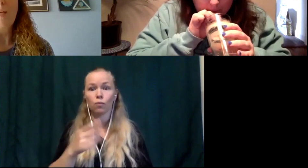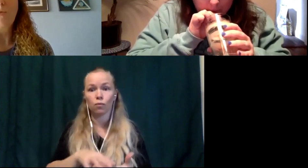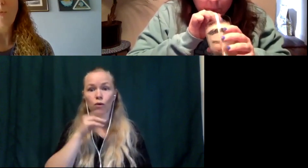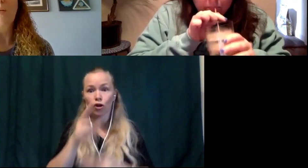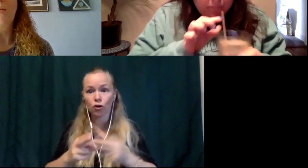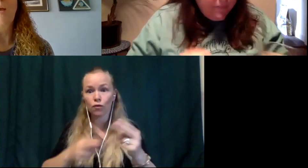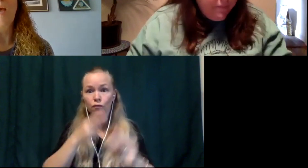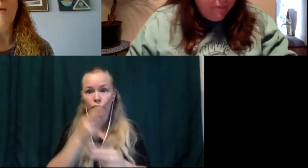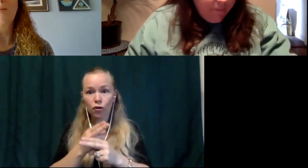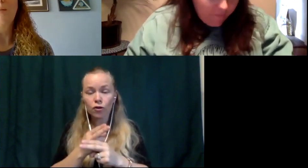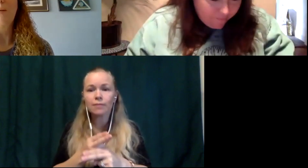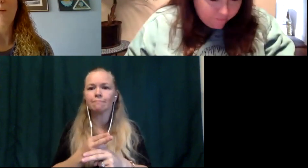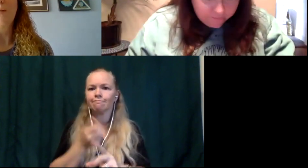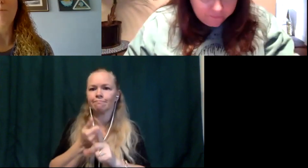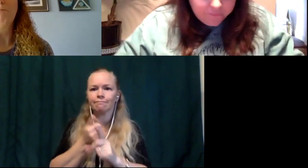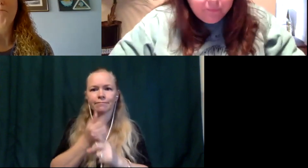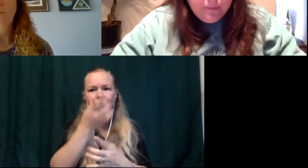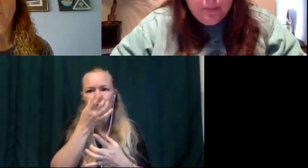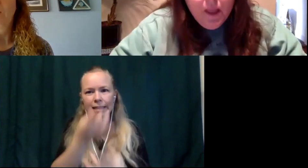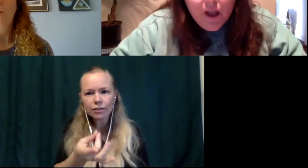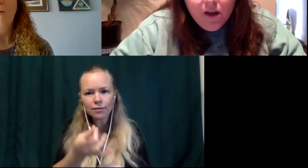really interesting and